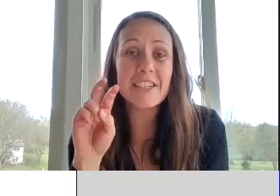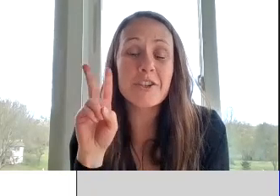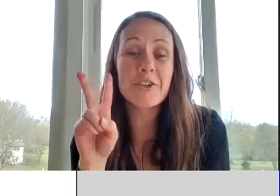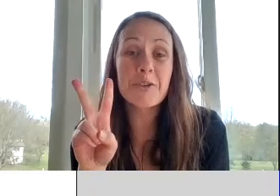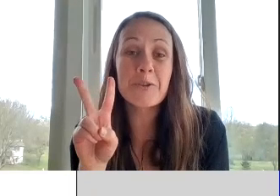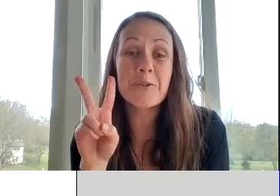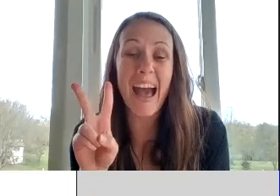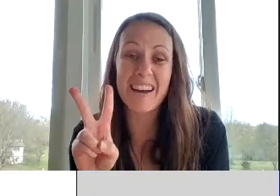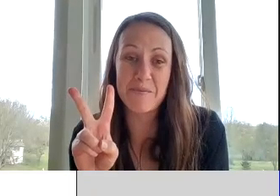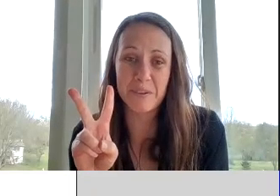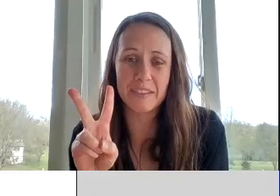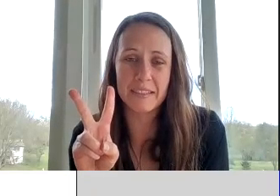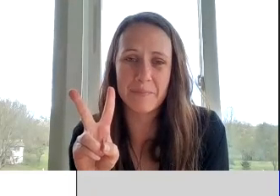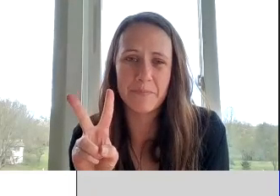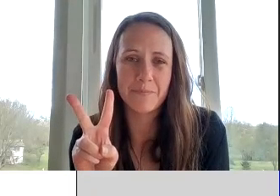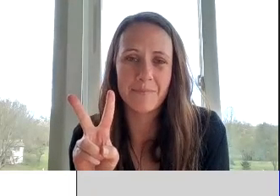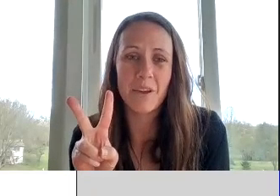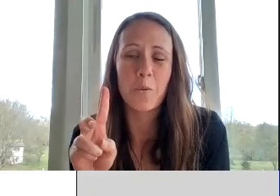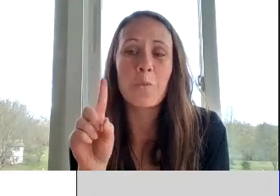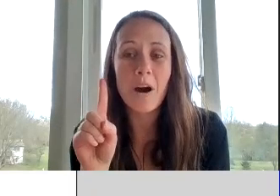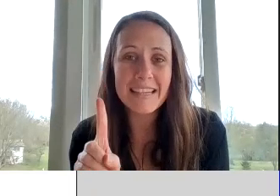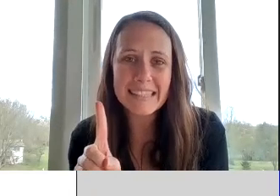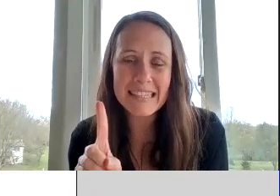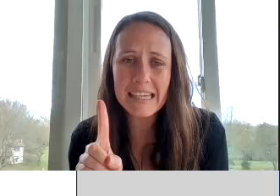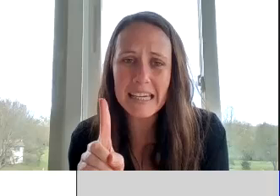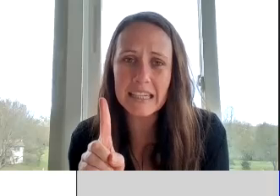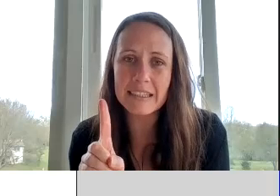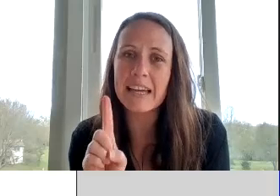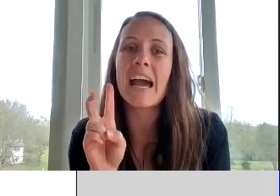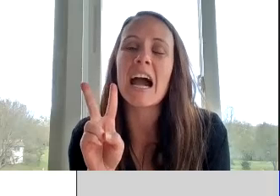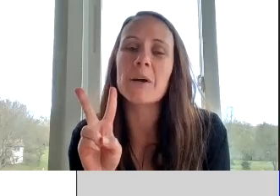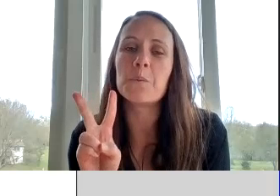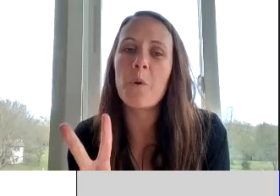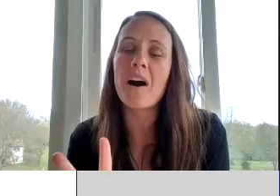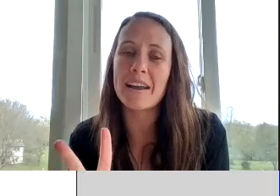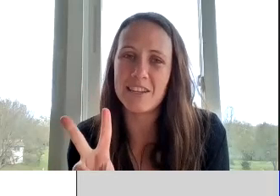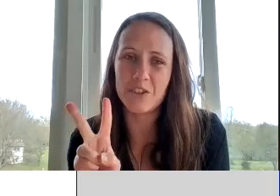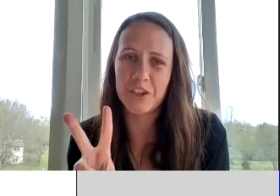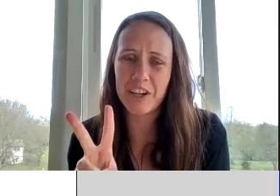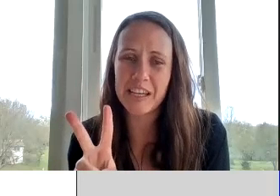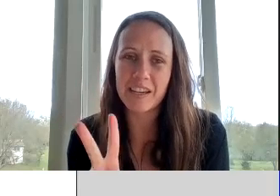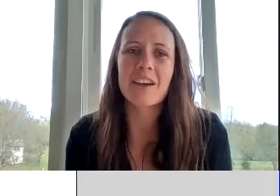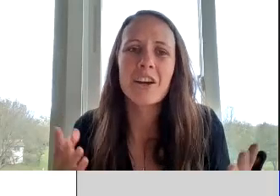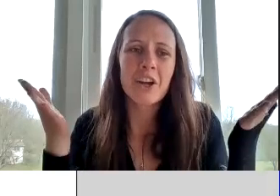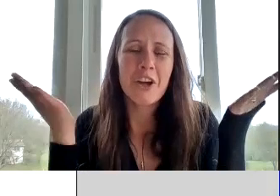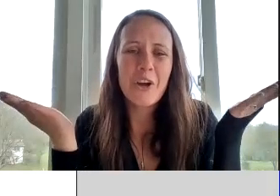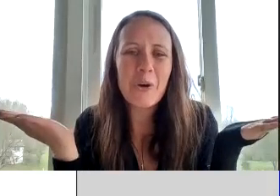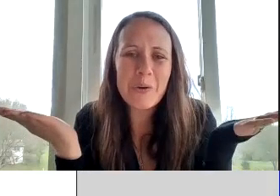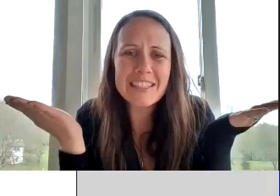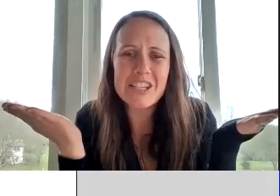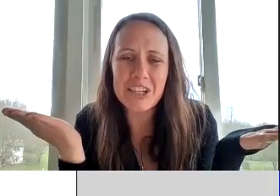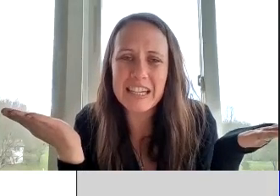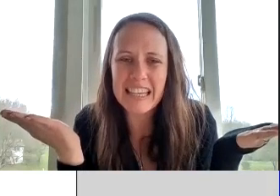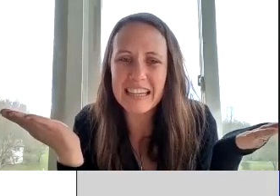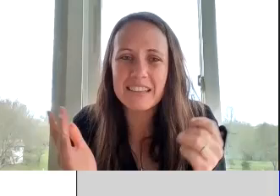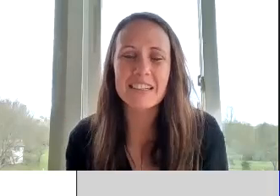I see two animals. One is clean and one is dirty. Who